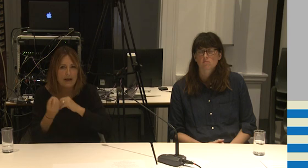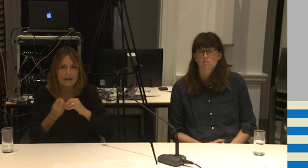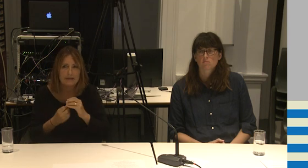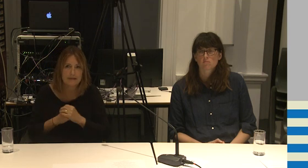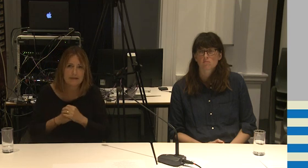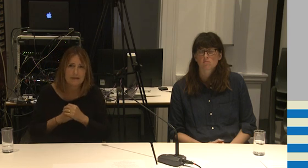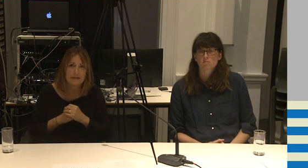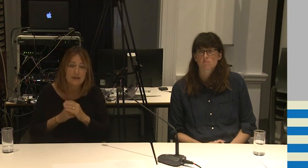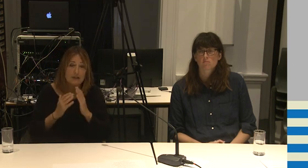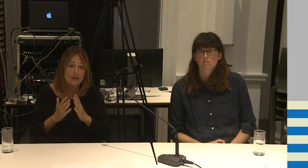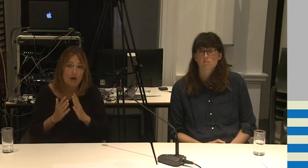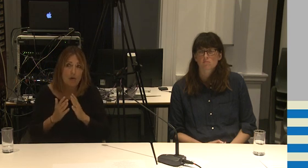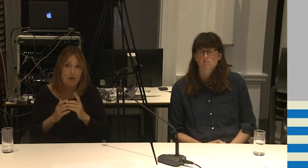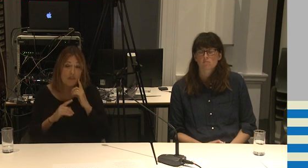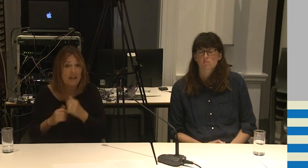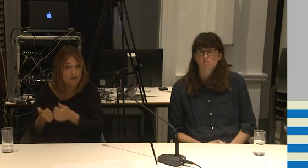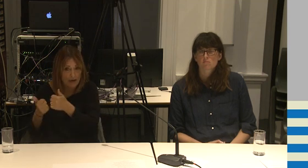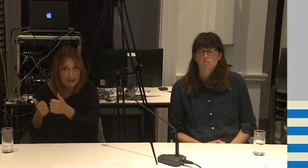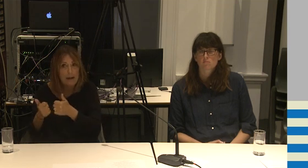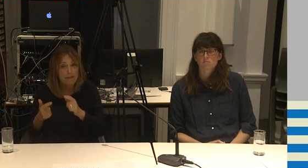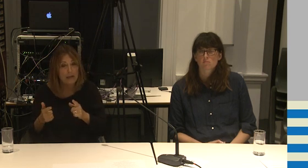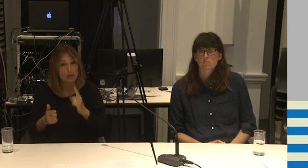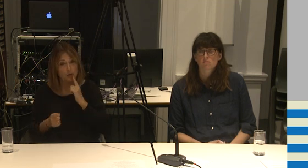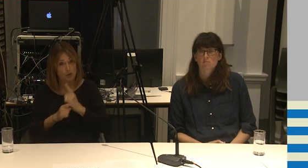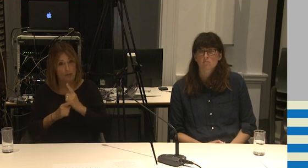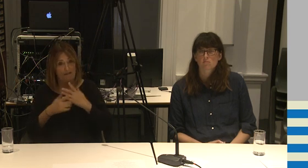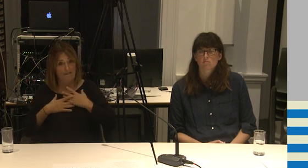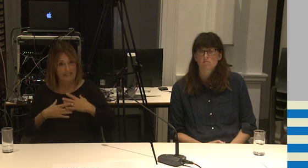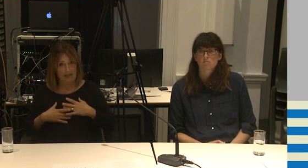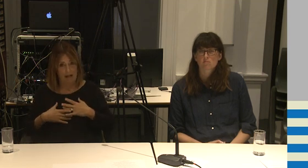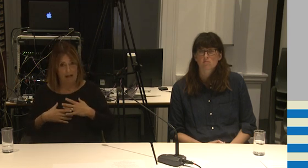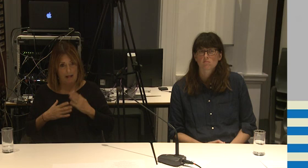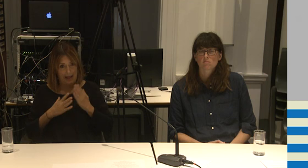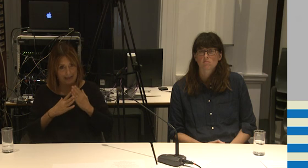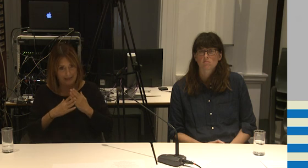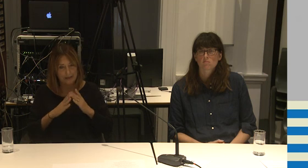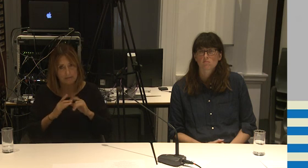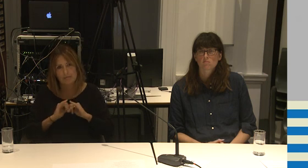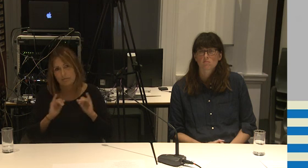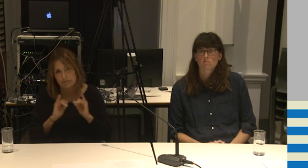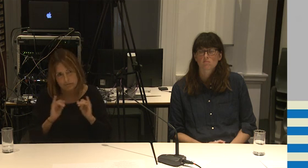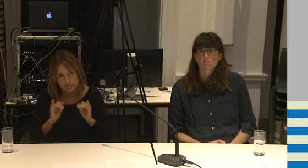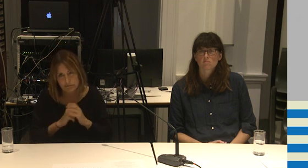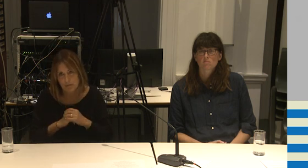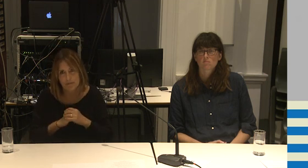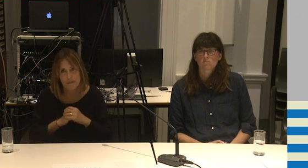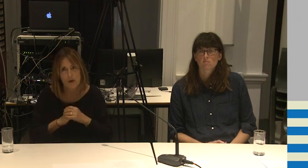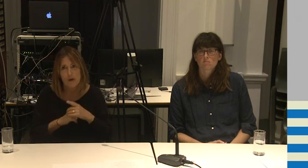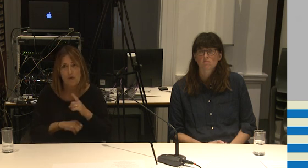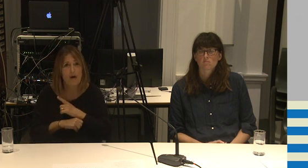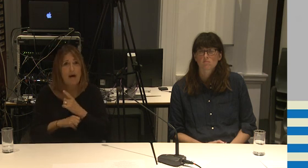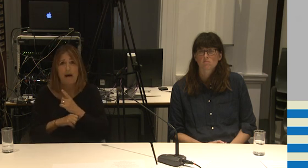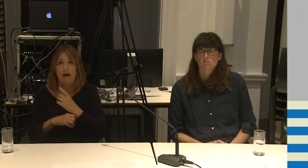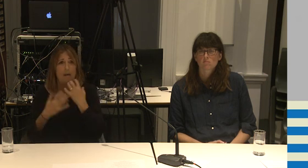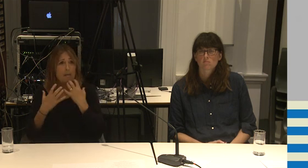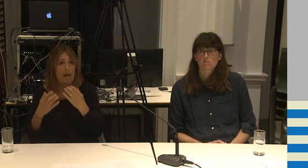I think it's great. But in terms of physical access to many situations, then it's really bad, because there's still very many public